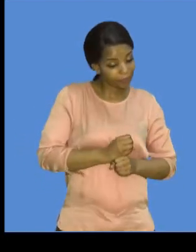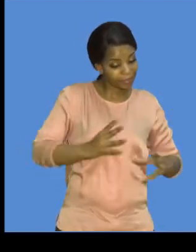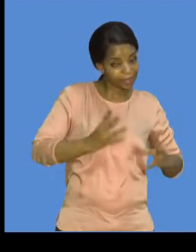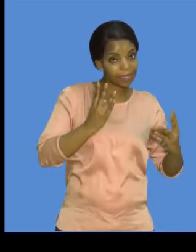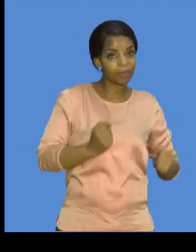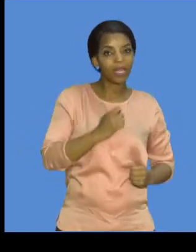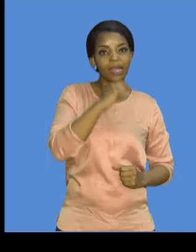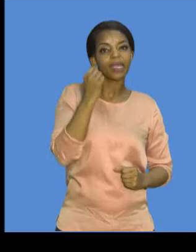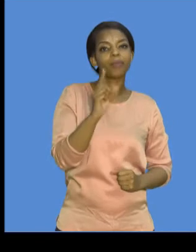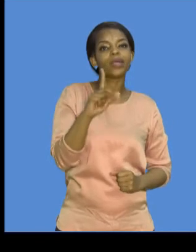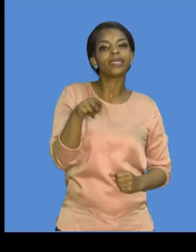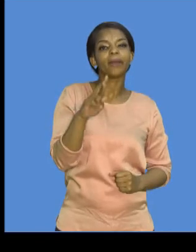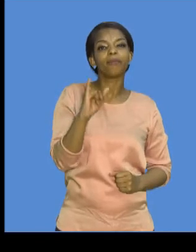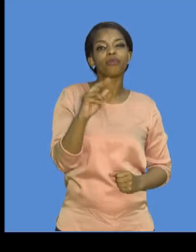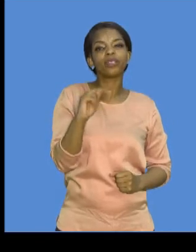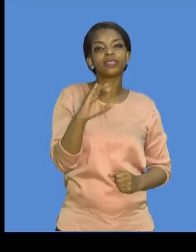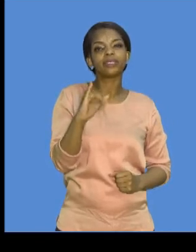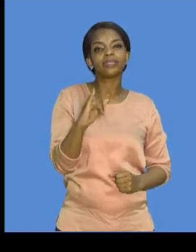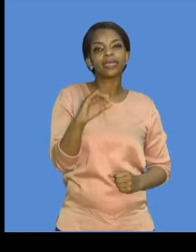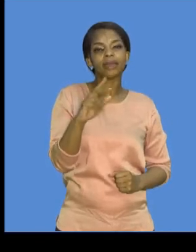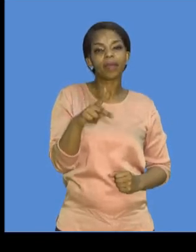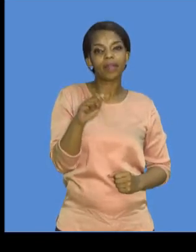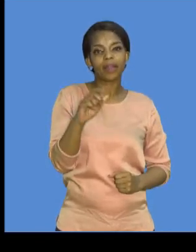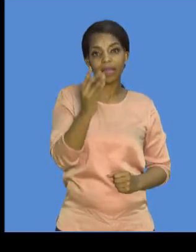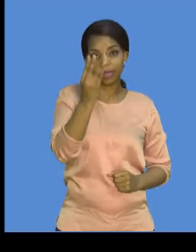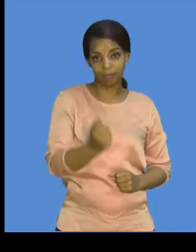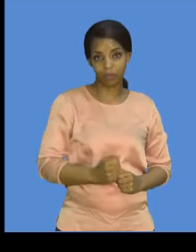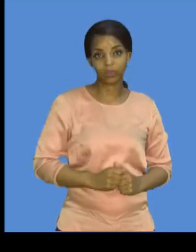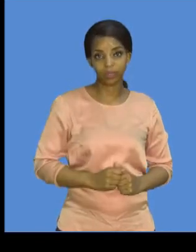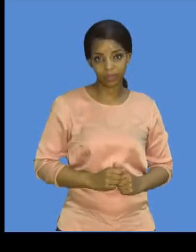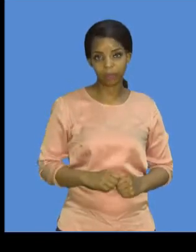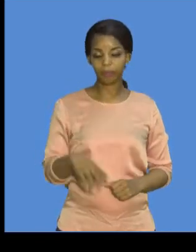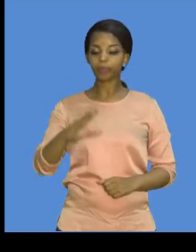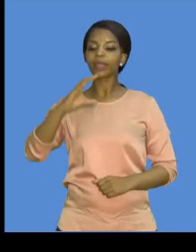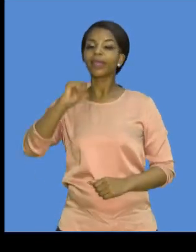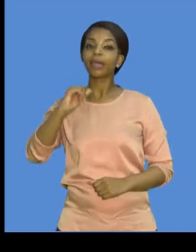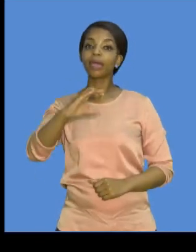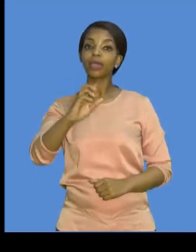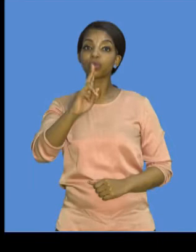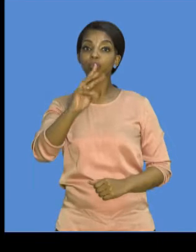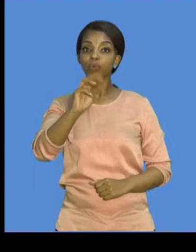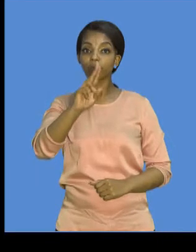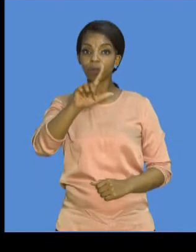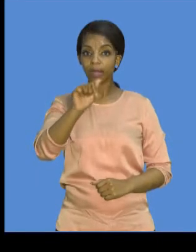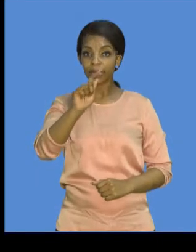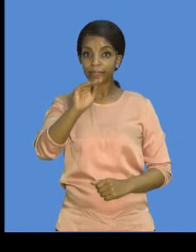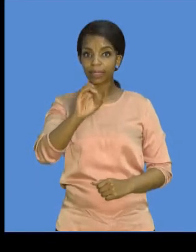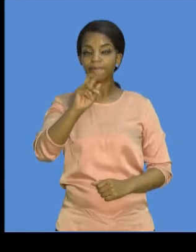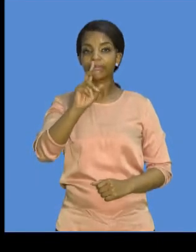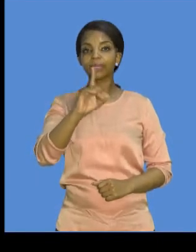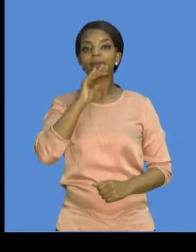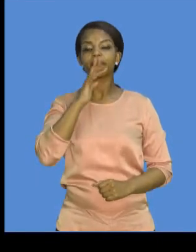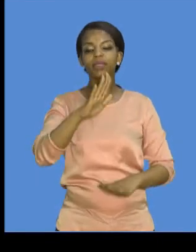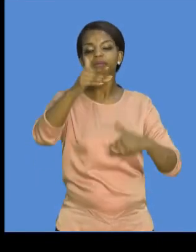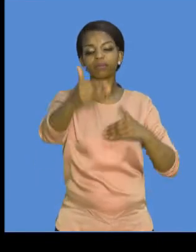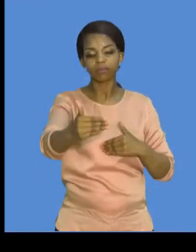with. Accumulated amount would be the amount you get over a period of time. And then we have the interest,